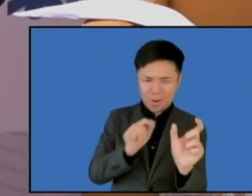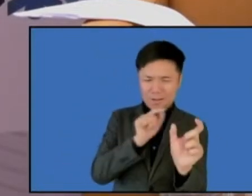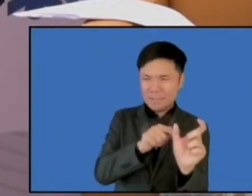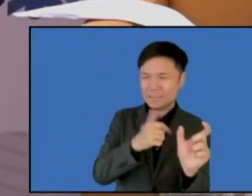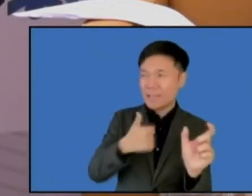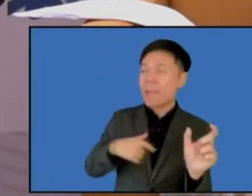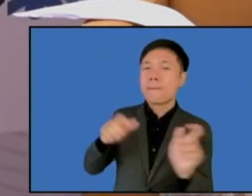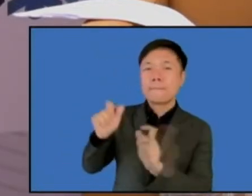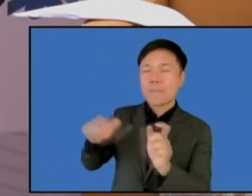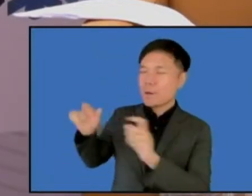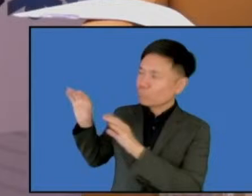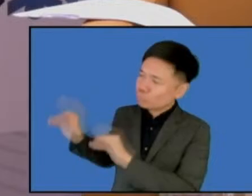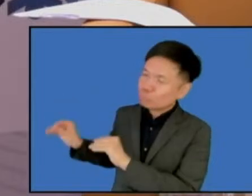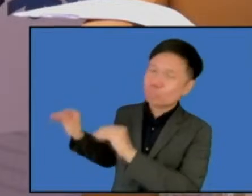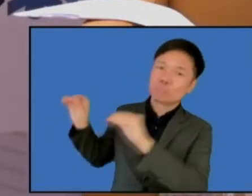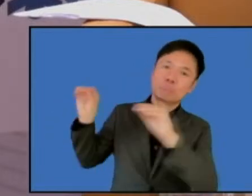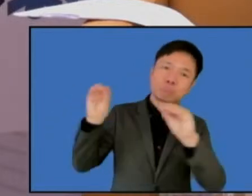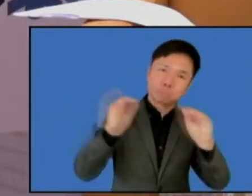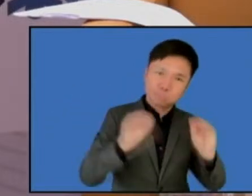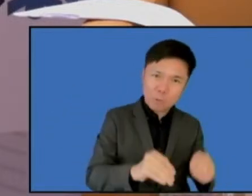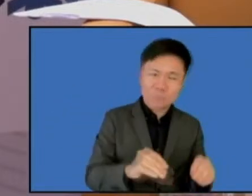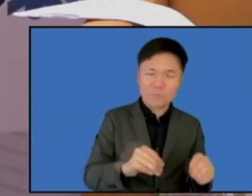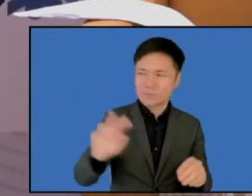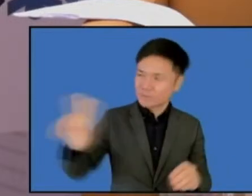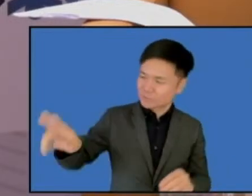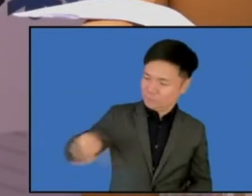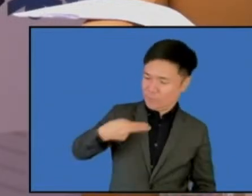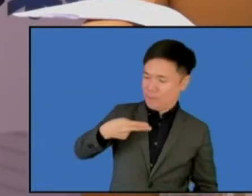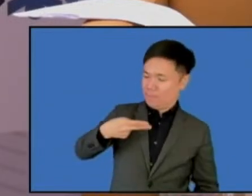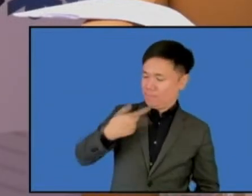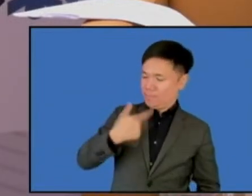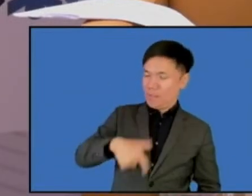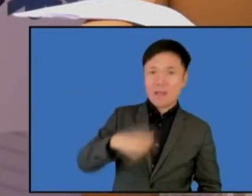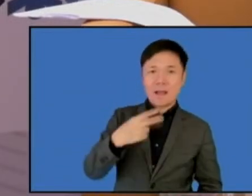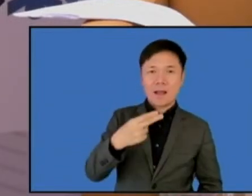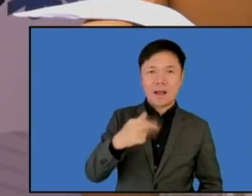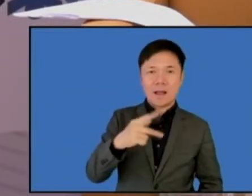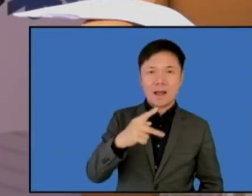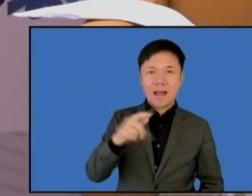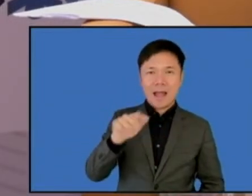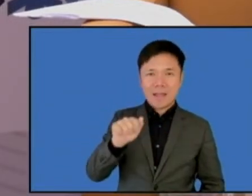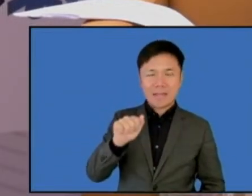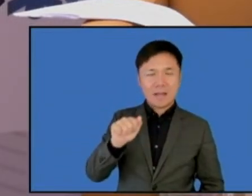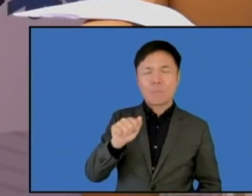by outsiders. You know, outside people call you Hakka because no one goes around calling themselves guest people.